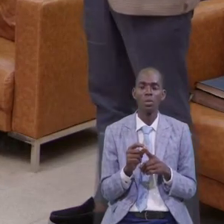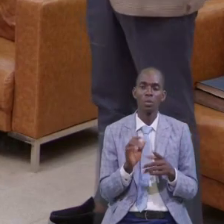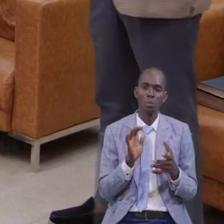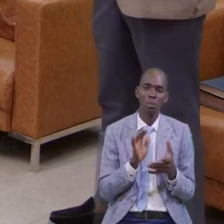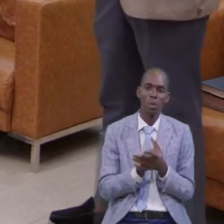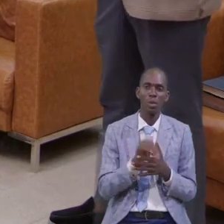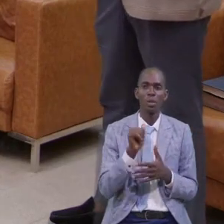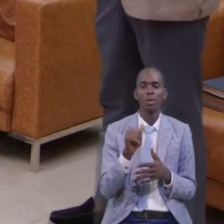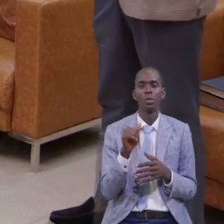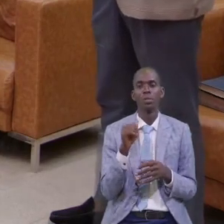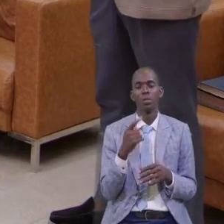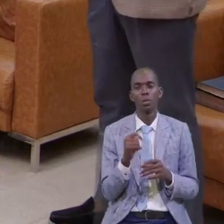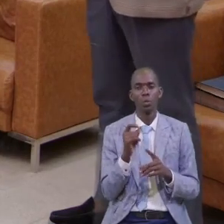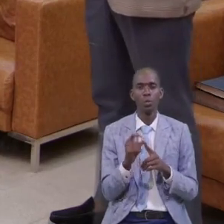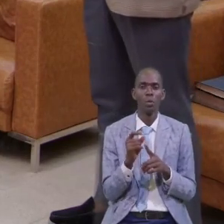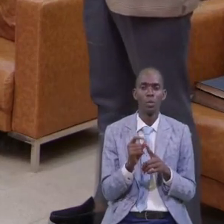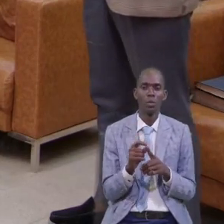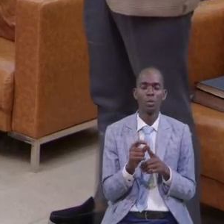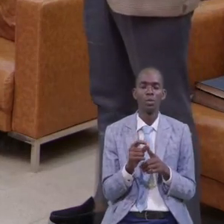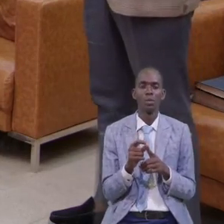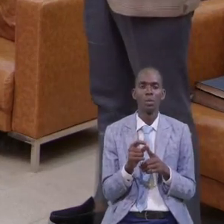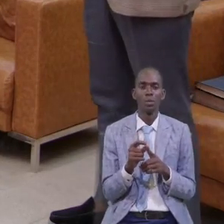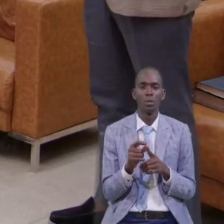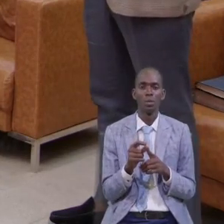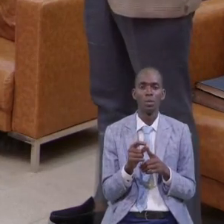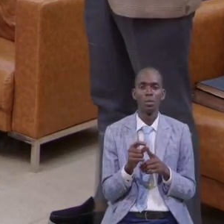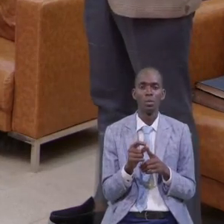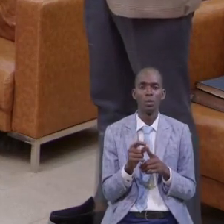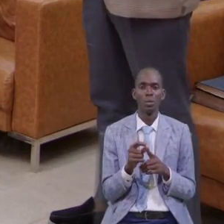believe the word,